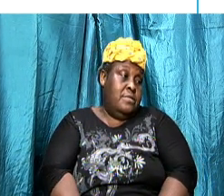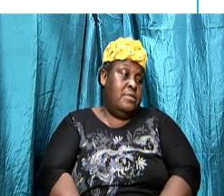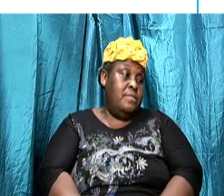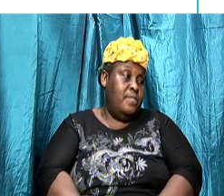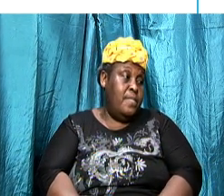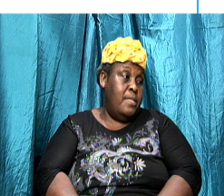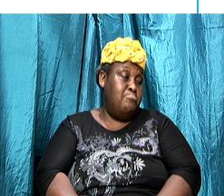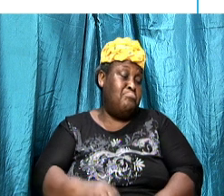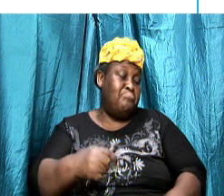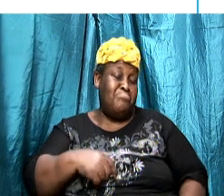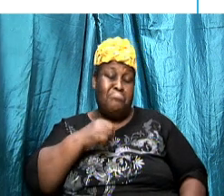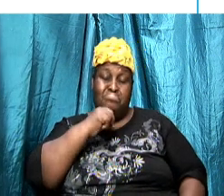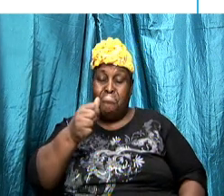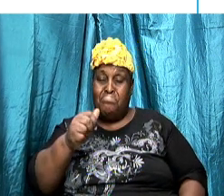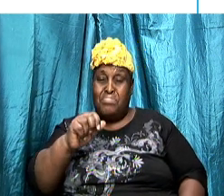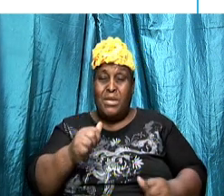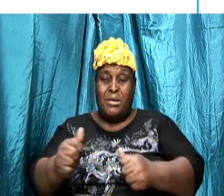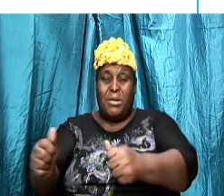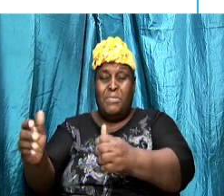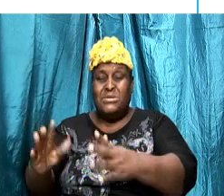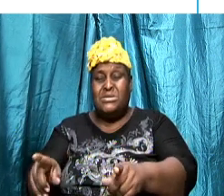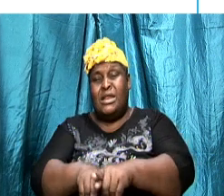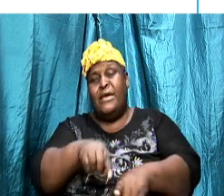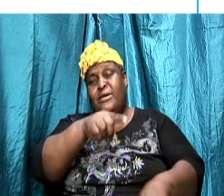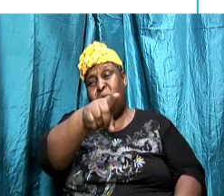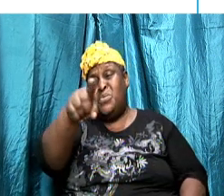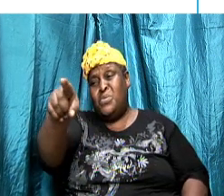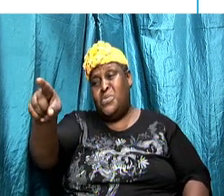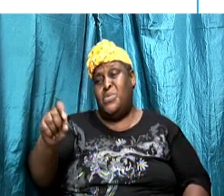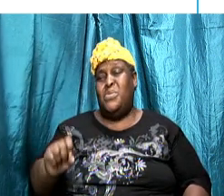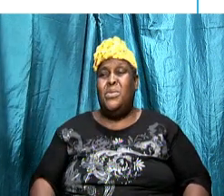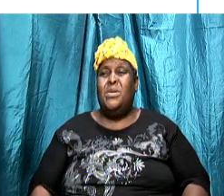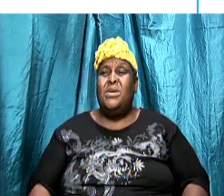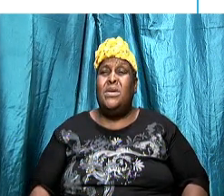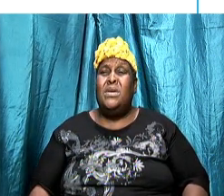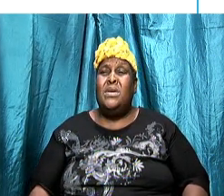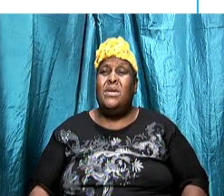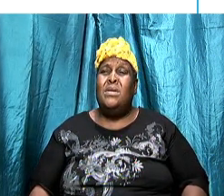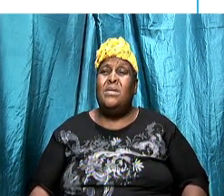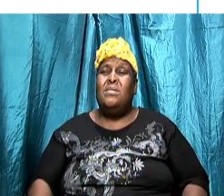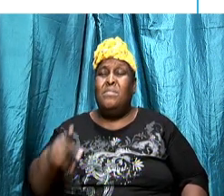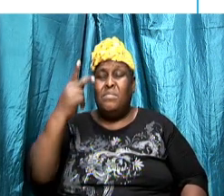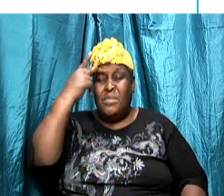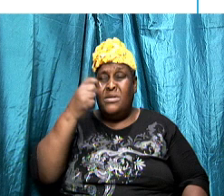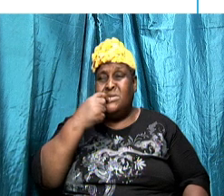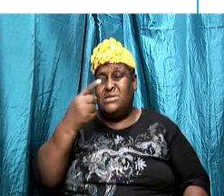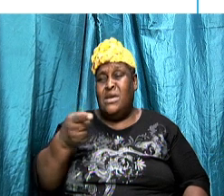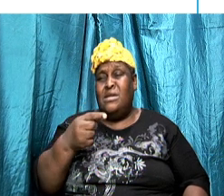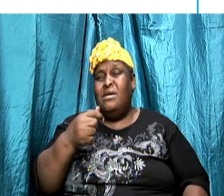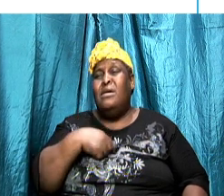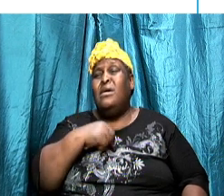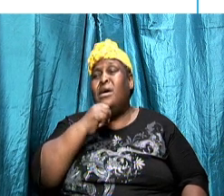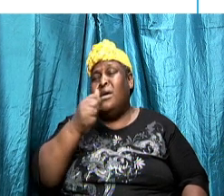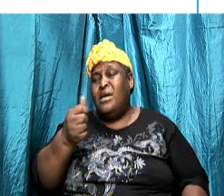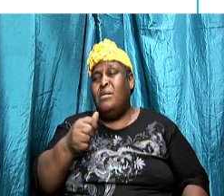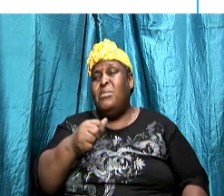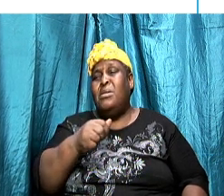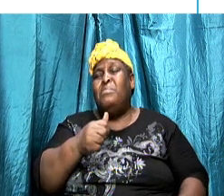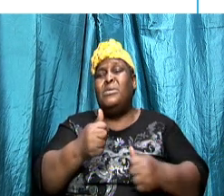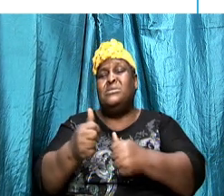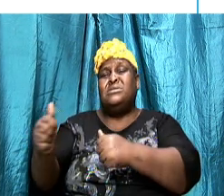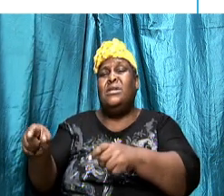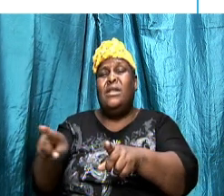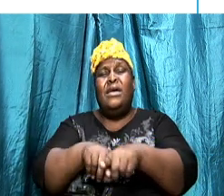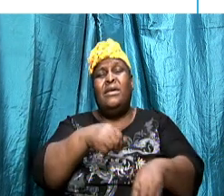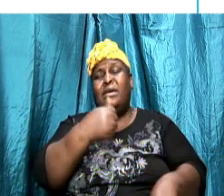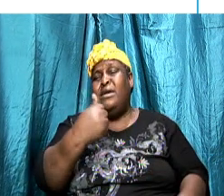in terms of, I am an apostle, just like any one of you, any other apostle. He's saying, I am an apostle, and I deserve to be treated as an